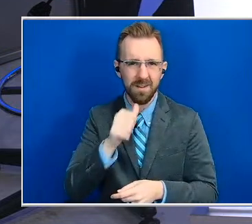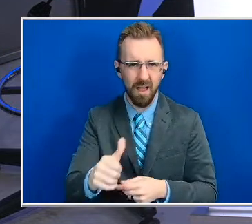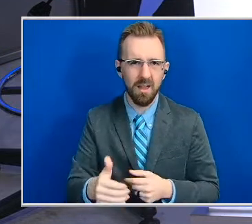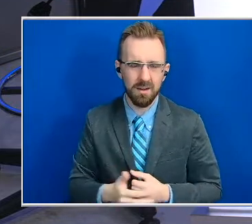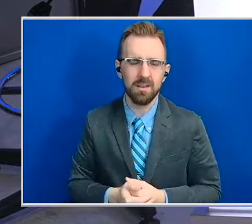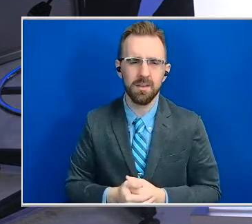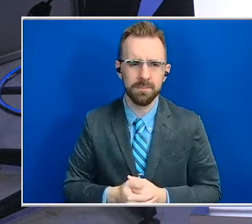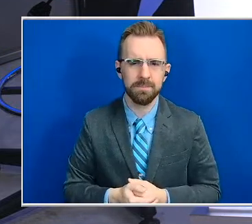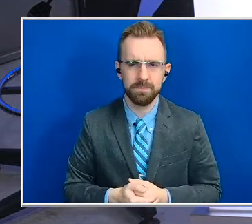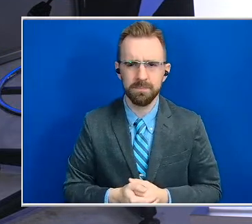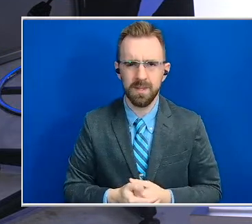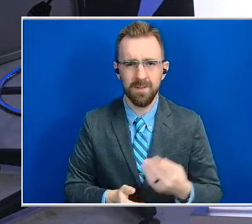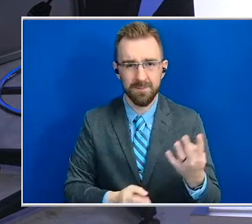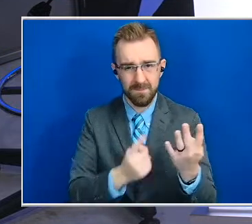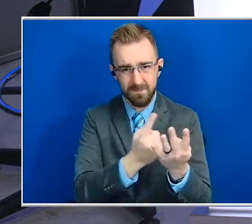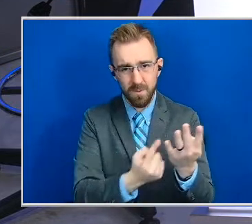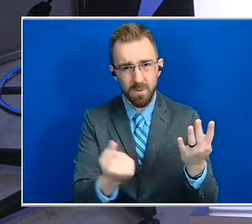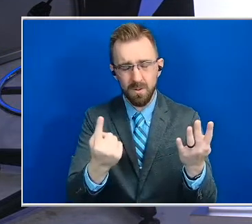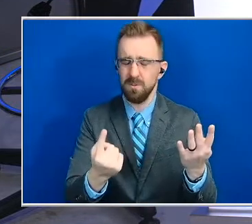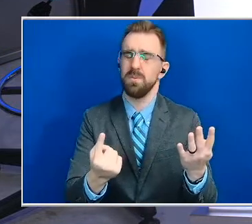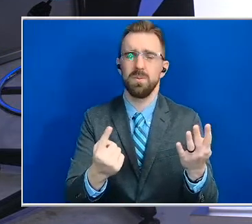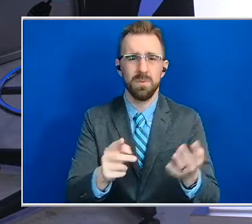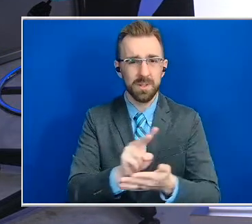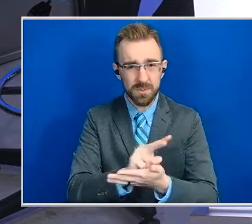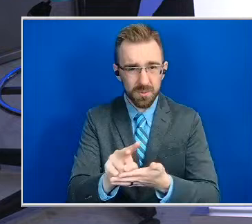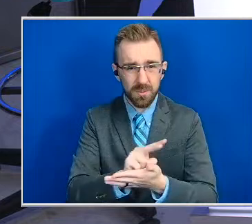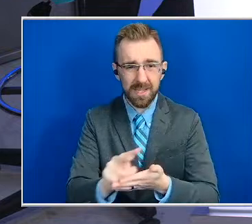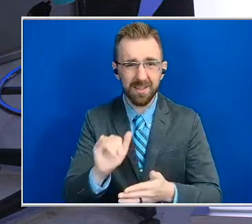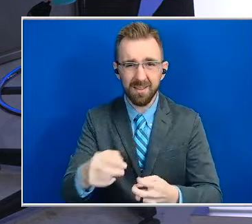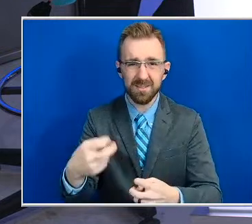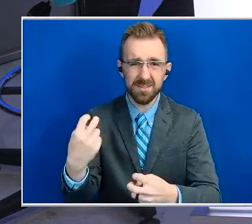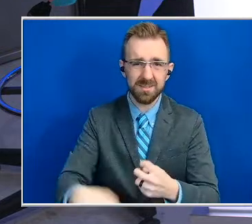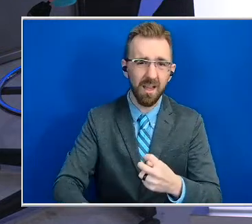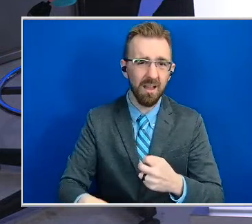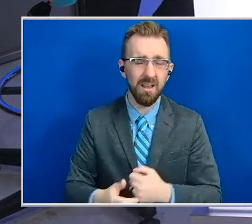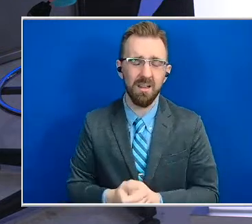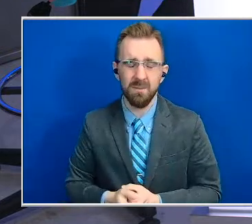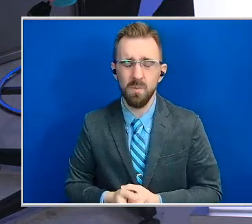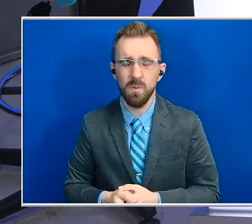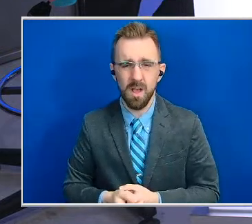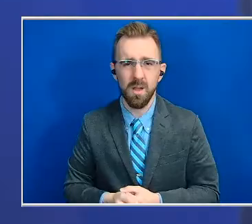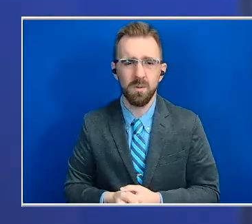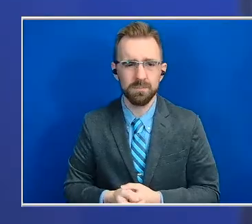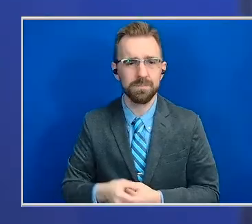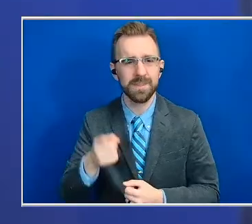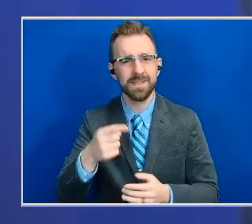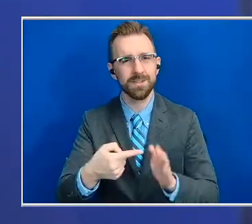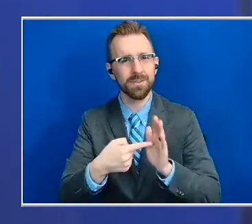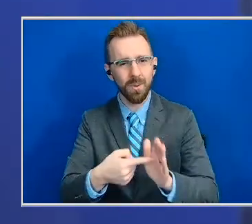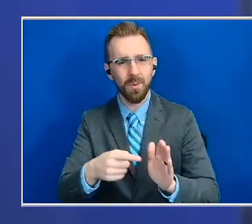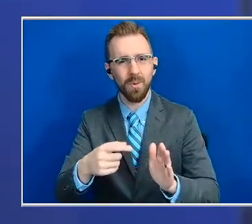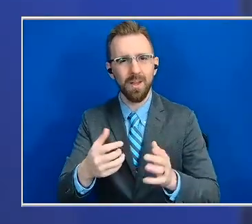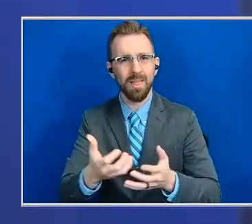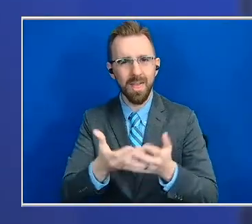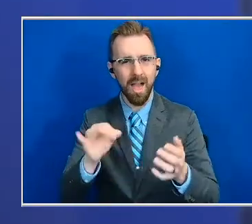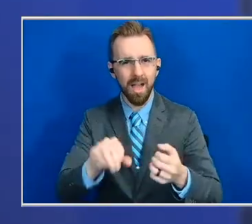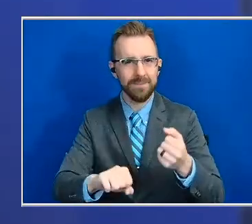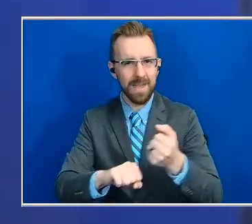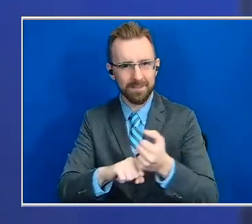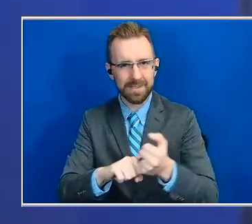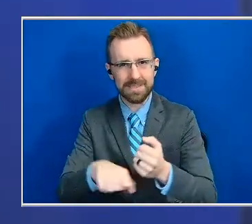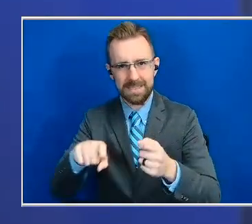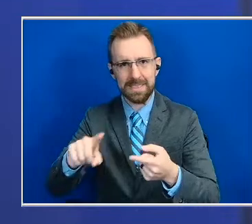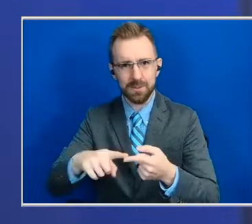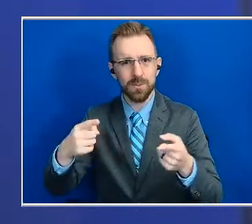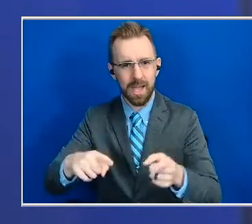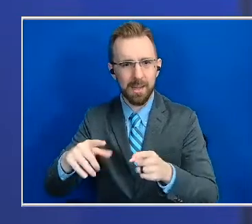4, wow, in 2 weeks, that's tough. It is tough. Just points to a lot of advocacy that needs to happen in this it area, does.